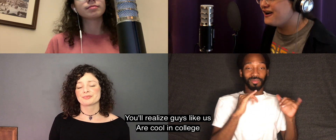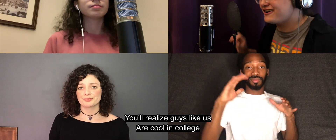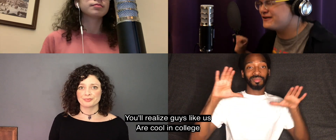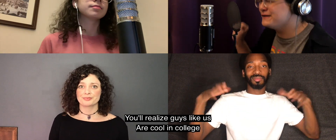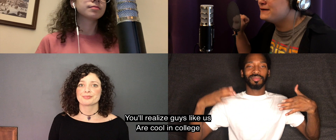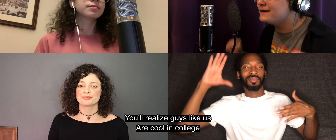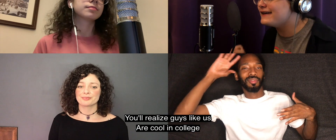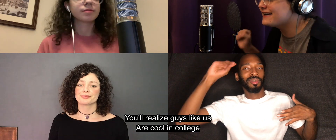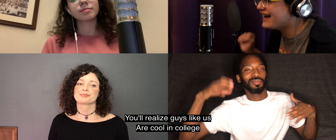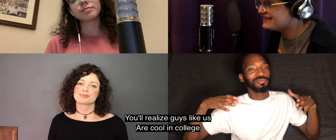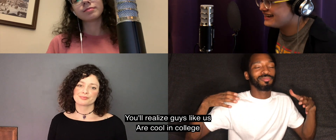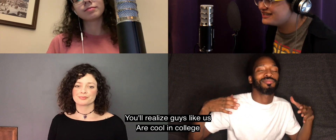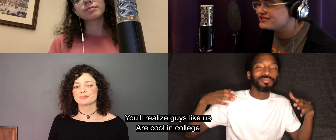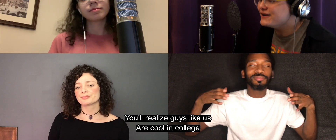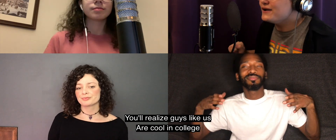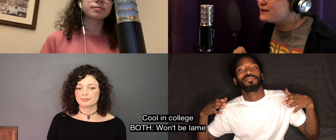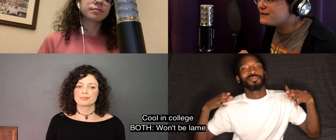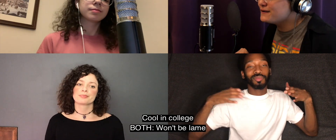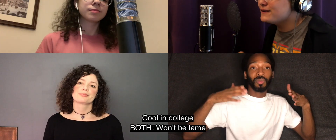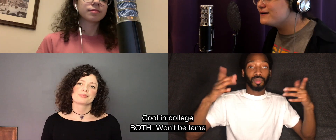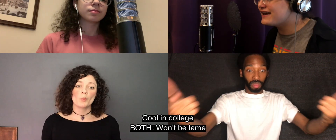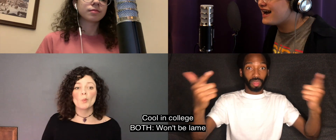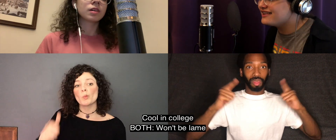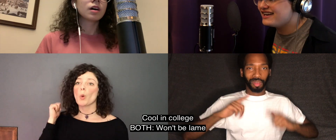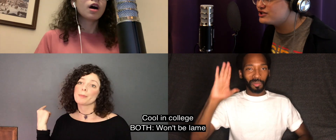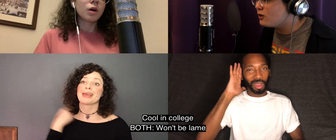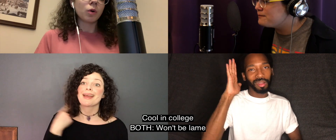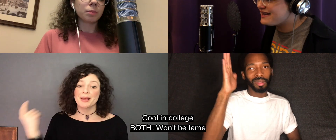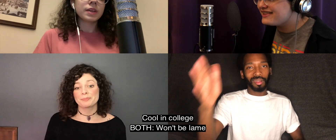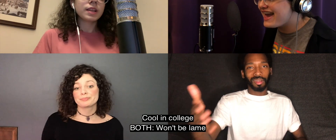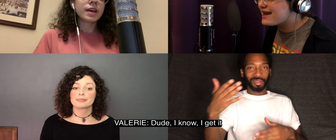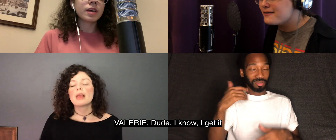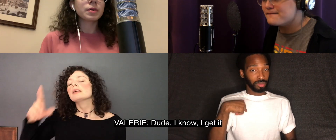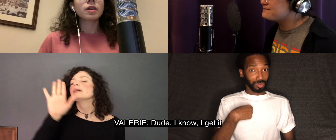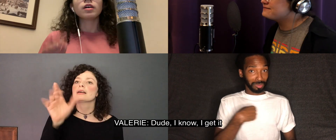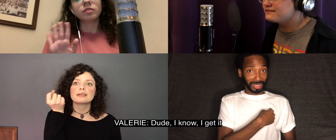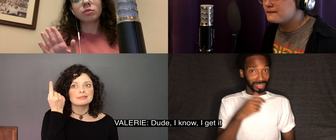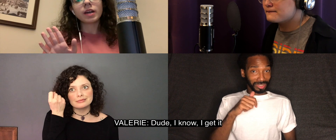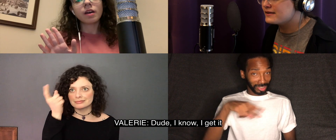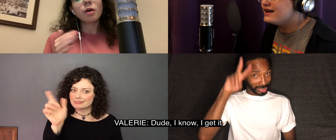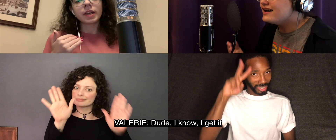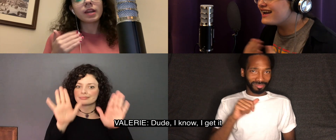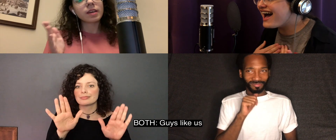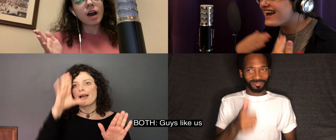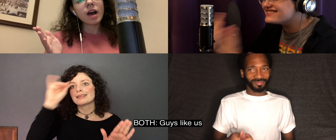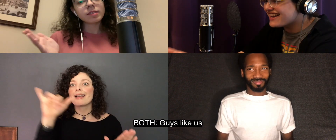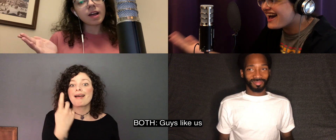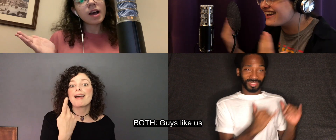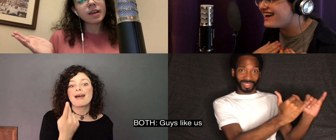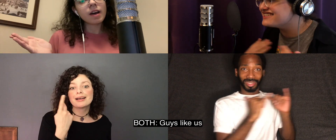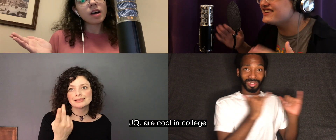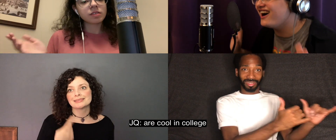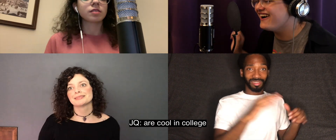us are cool in college. Cool in college won't be lame. Dude, I know, I get it.